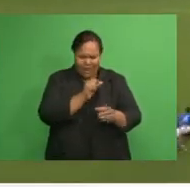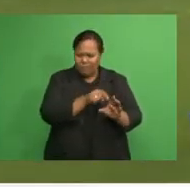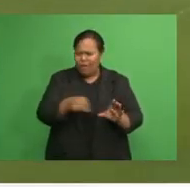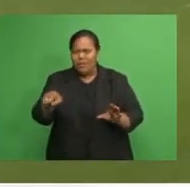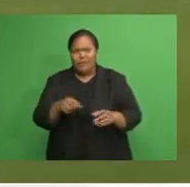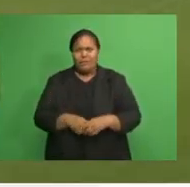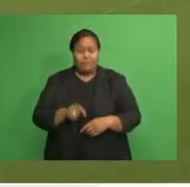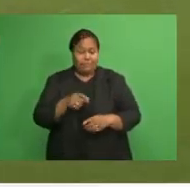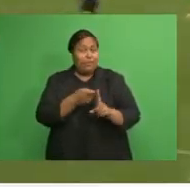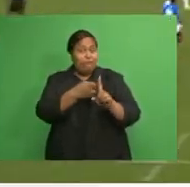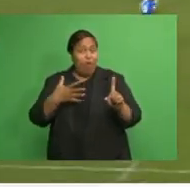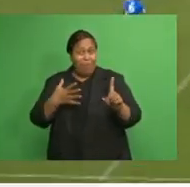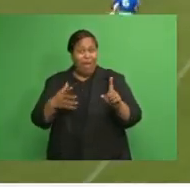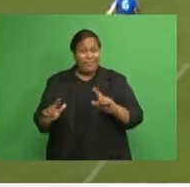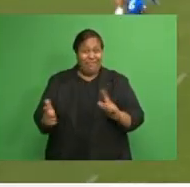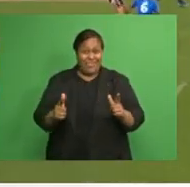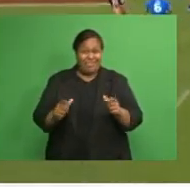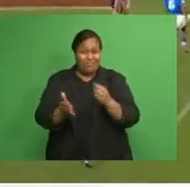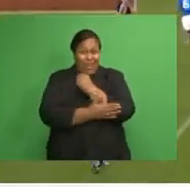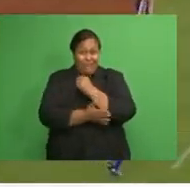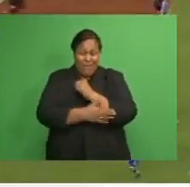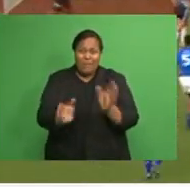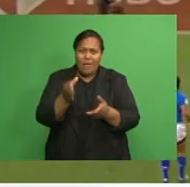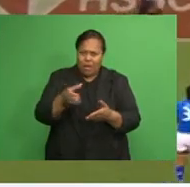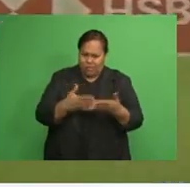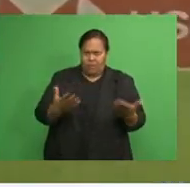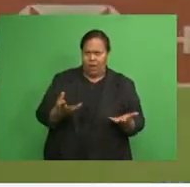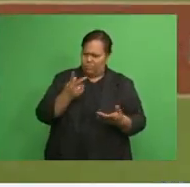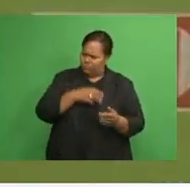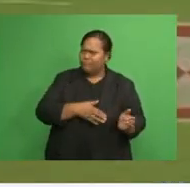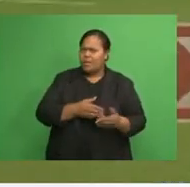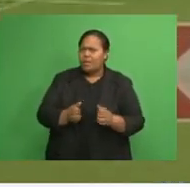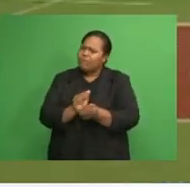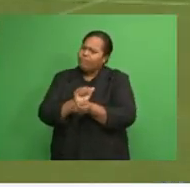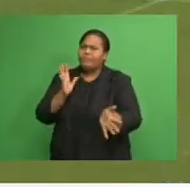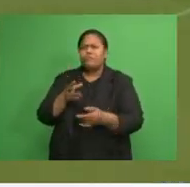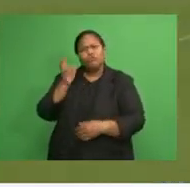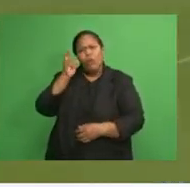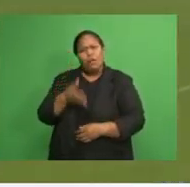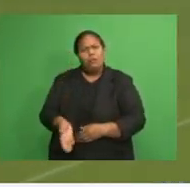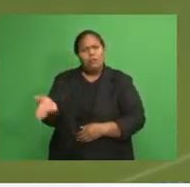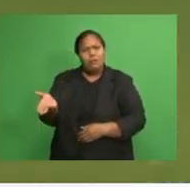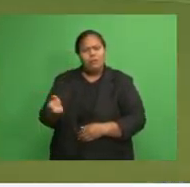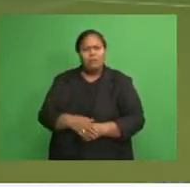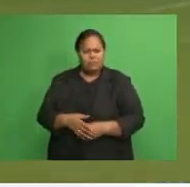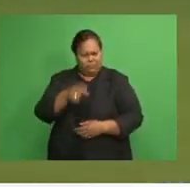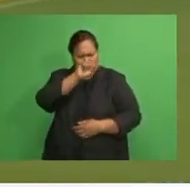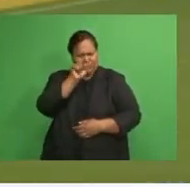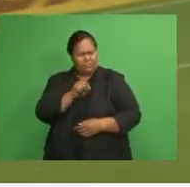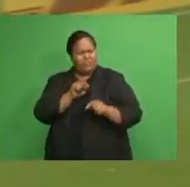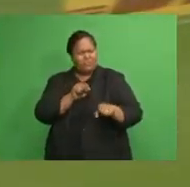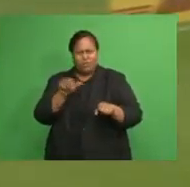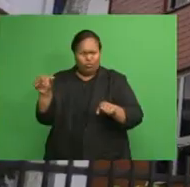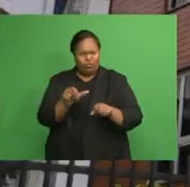Sevens player Amenoni Nasilasila was seen in training. The women's groups say under current policy, he must serve